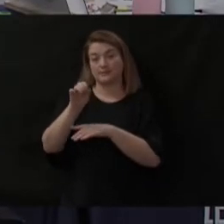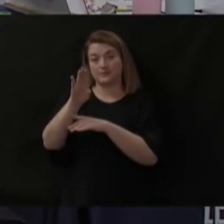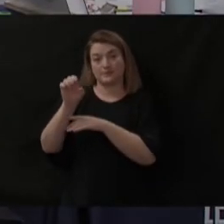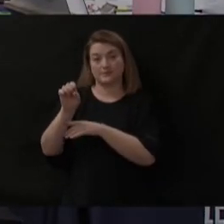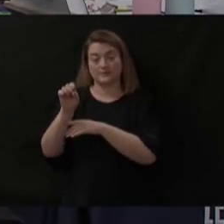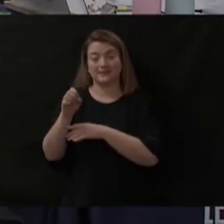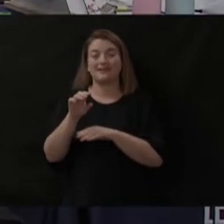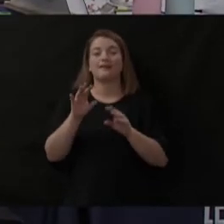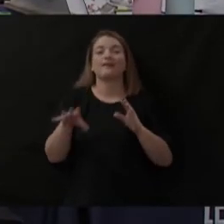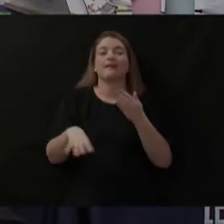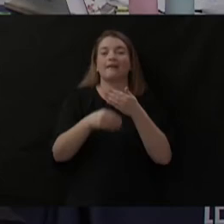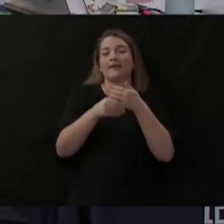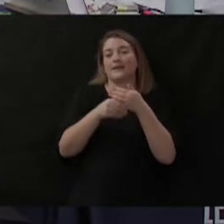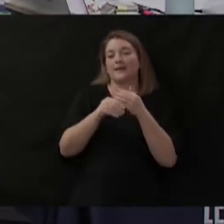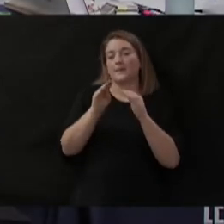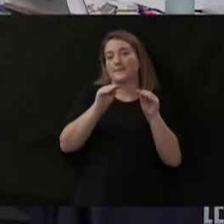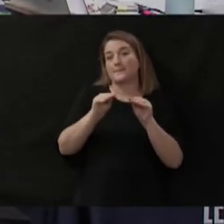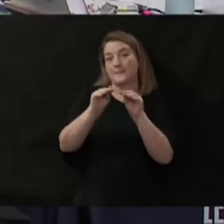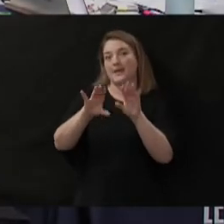Sorry.